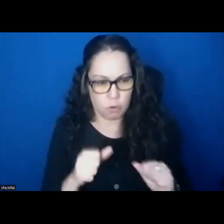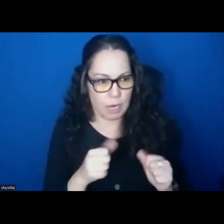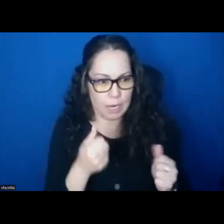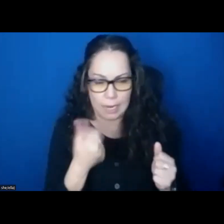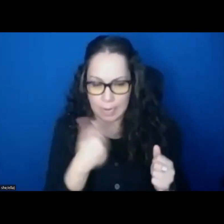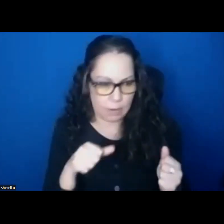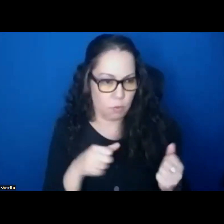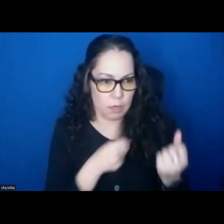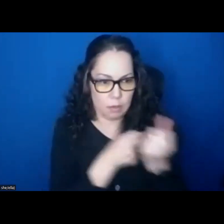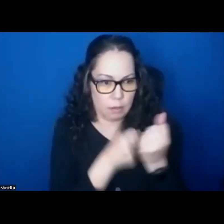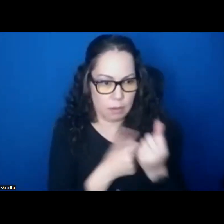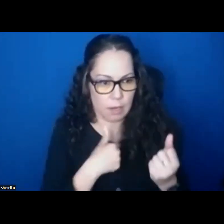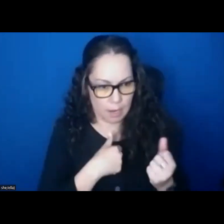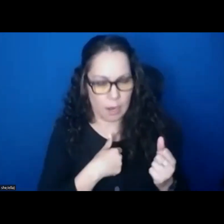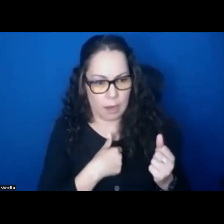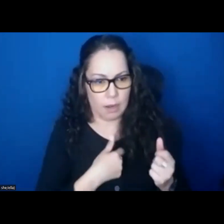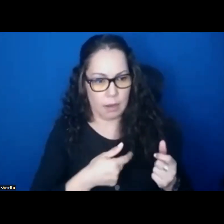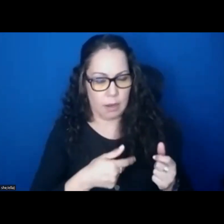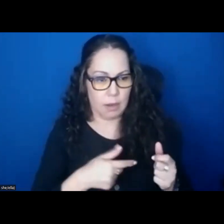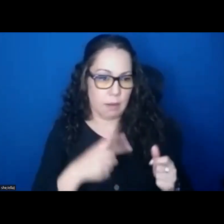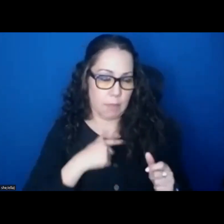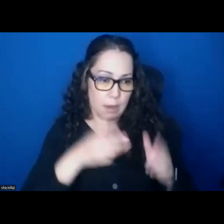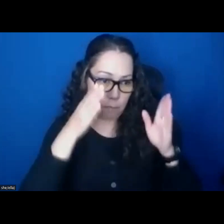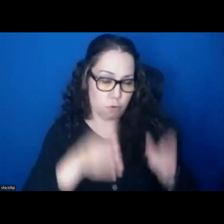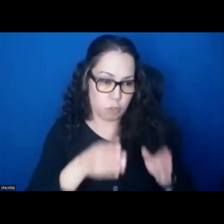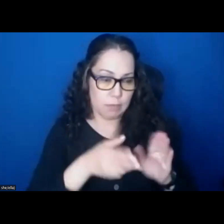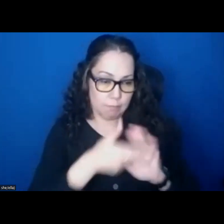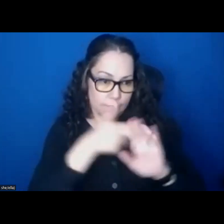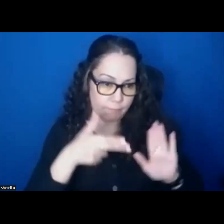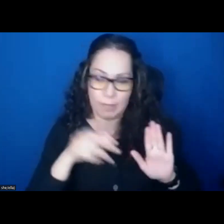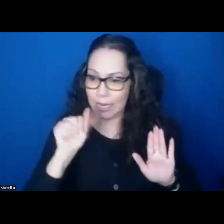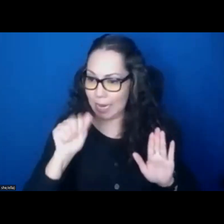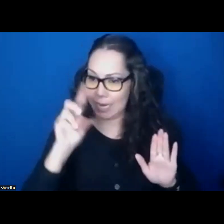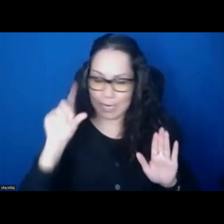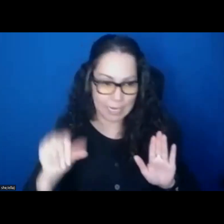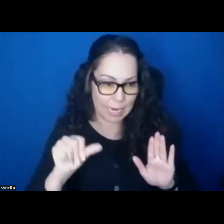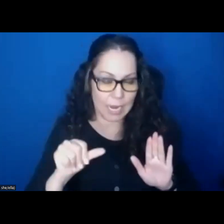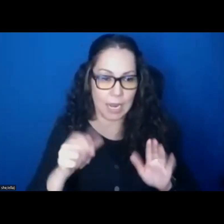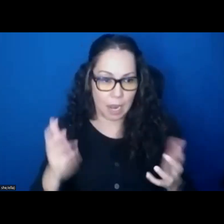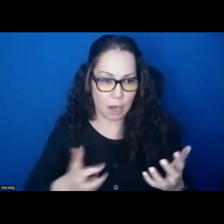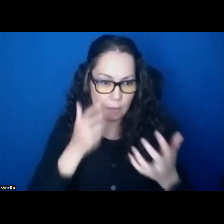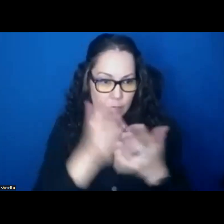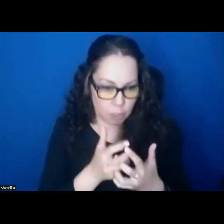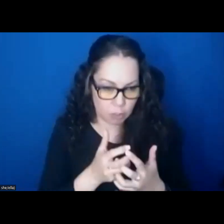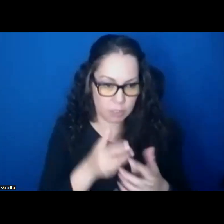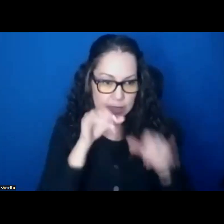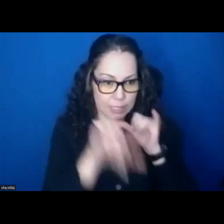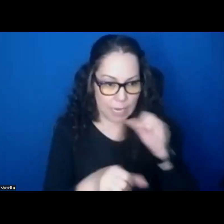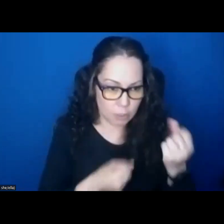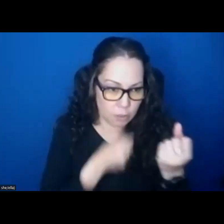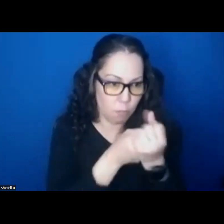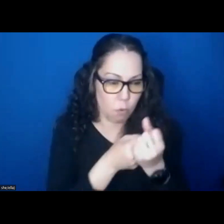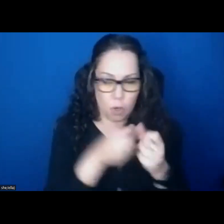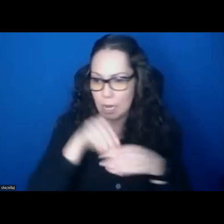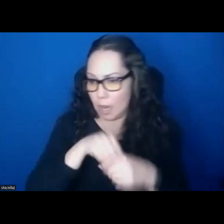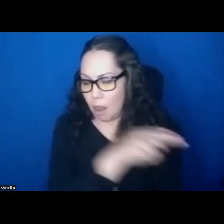As a designated support person for my mother with ADA accommodations, I could always stay to support her in hospitals.